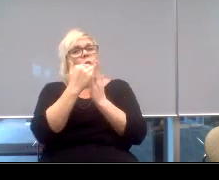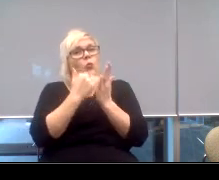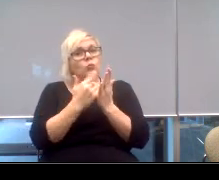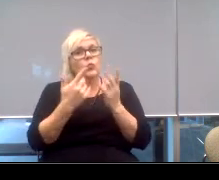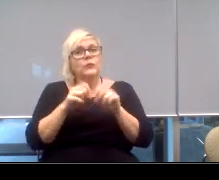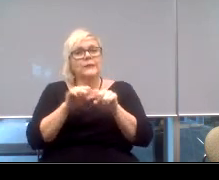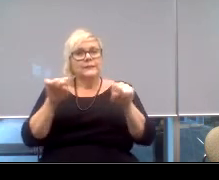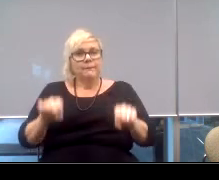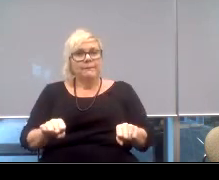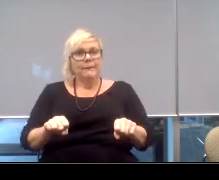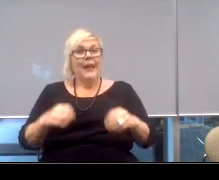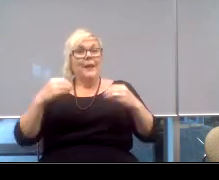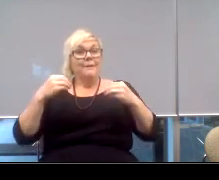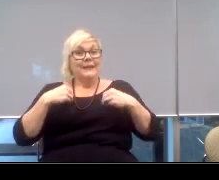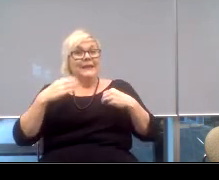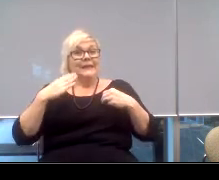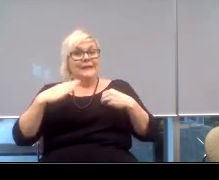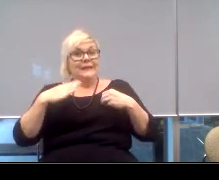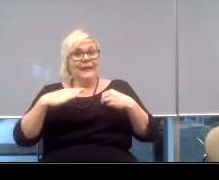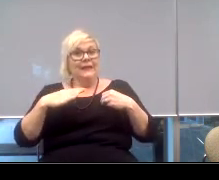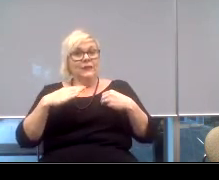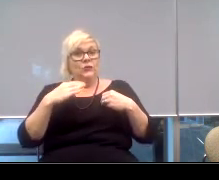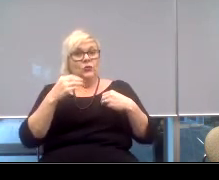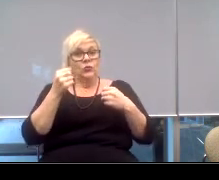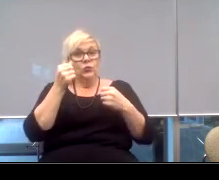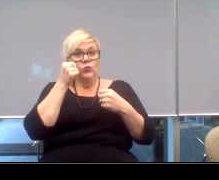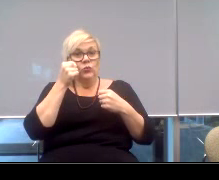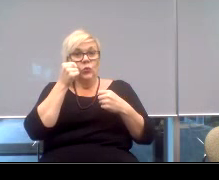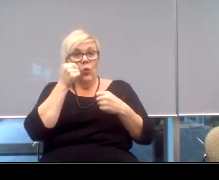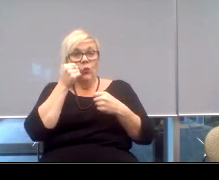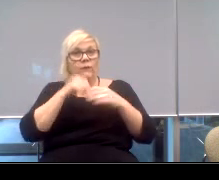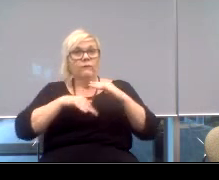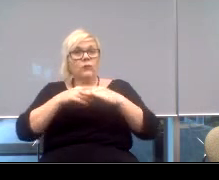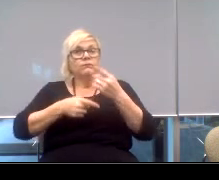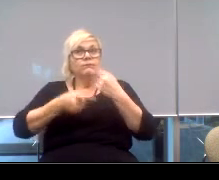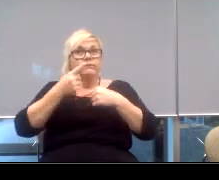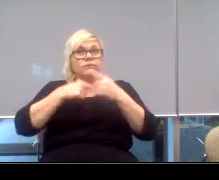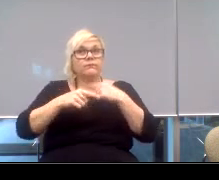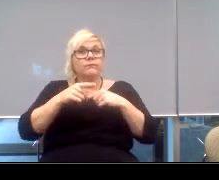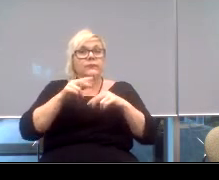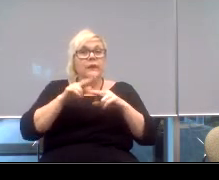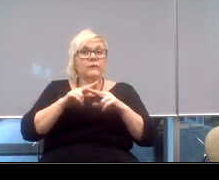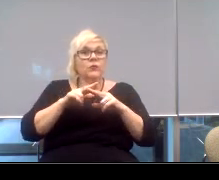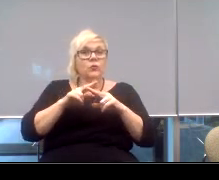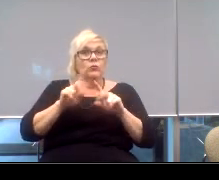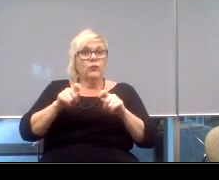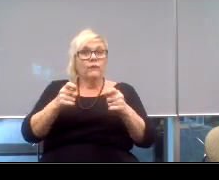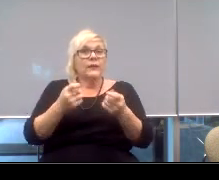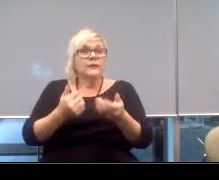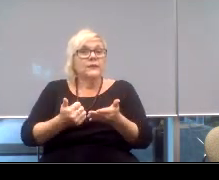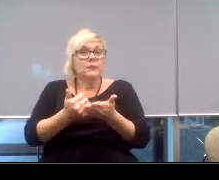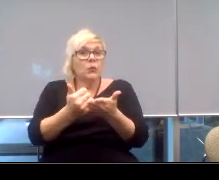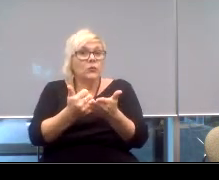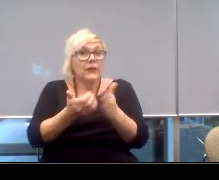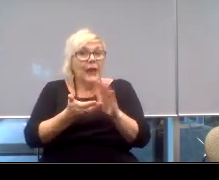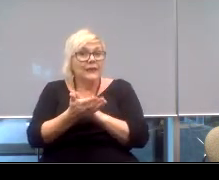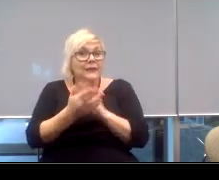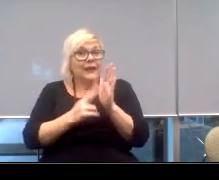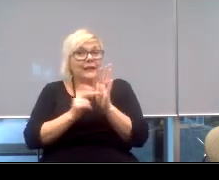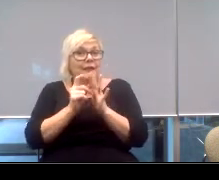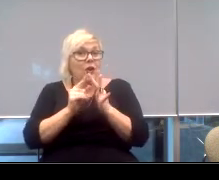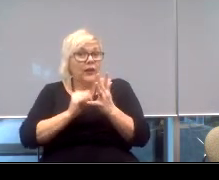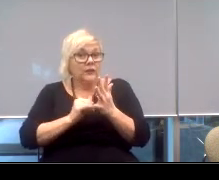Businesses need to make informed decisions about your obligations when deciding to provide supports under the scheme. You need to feel confident you can comply with